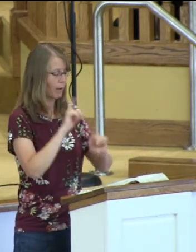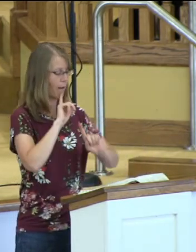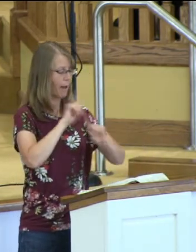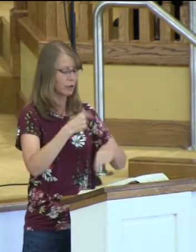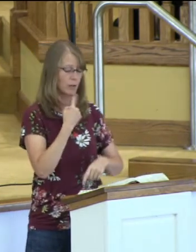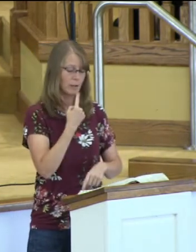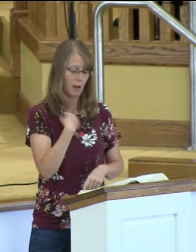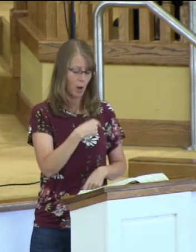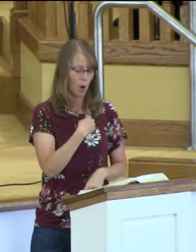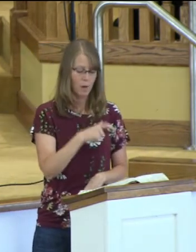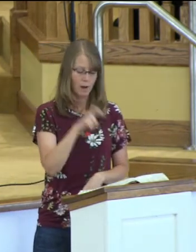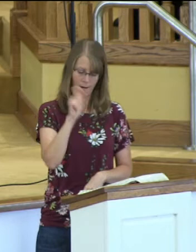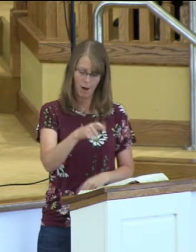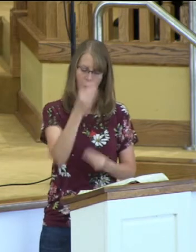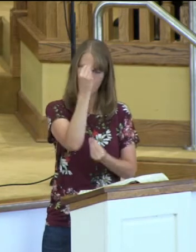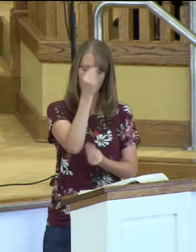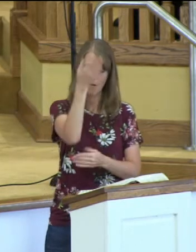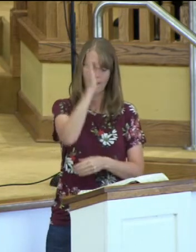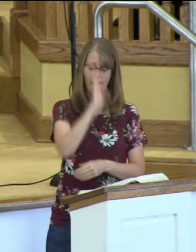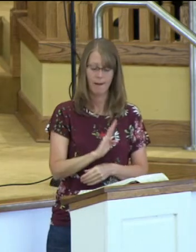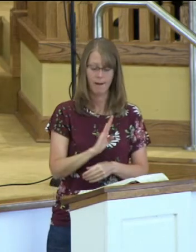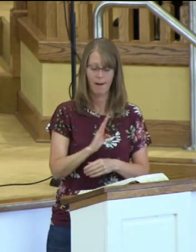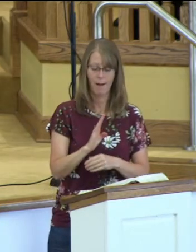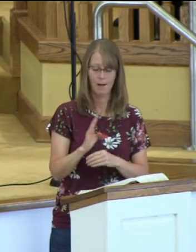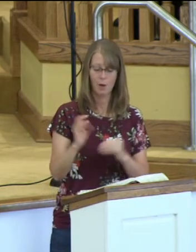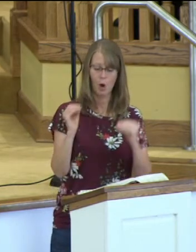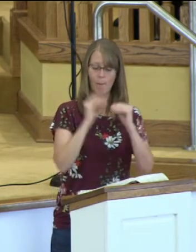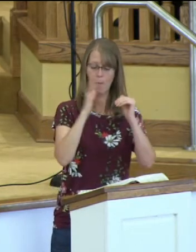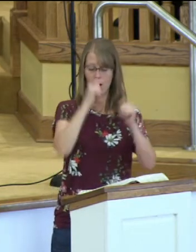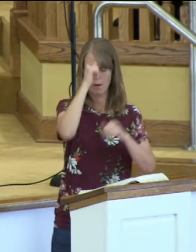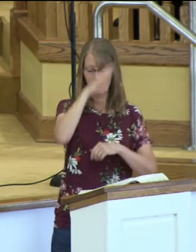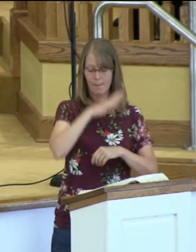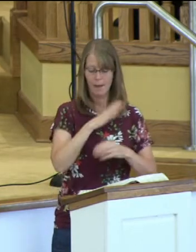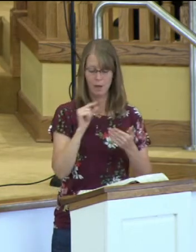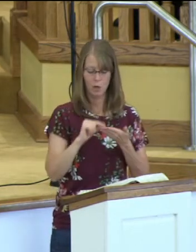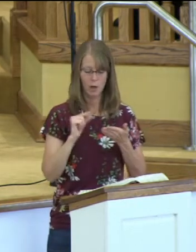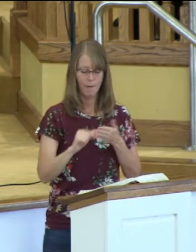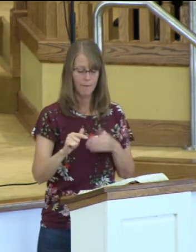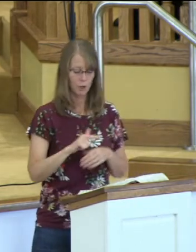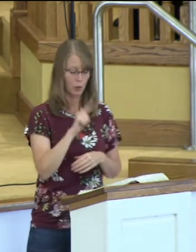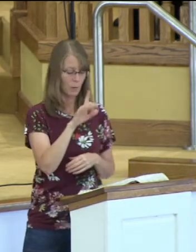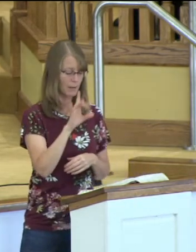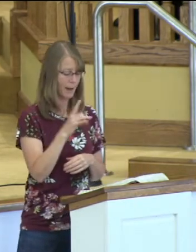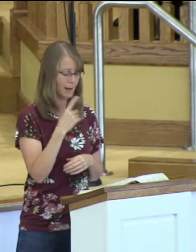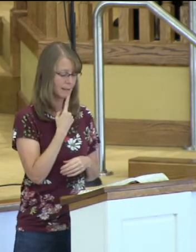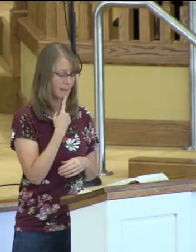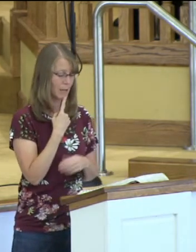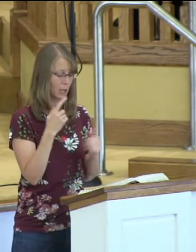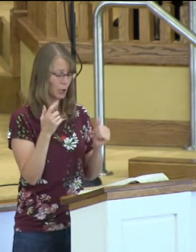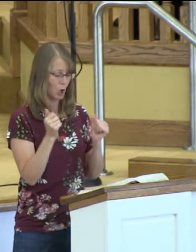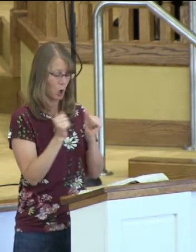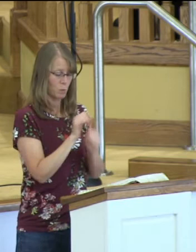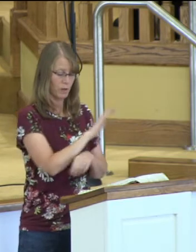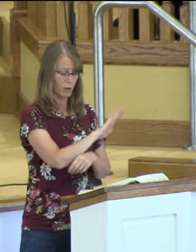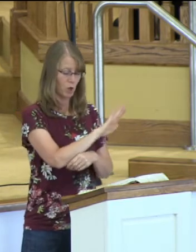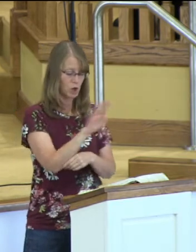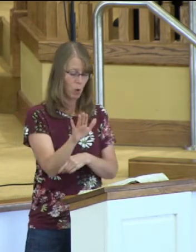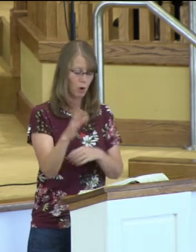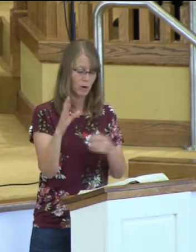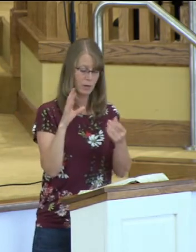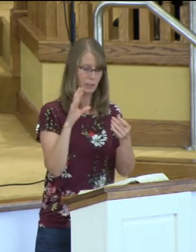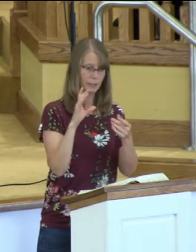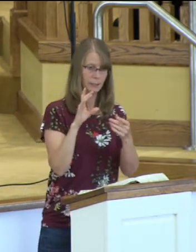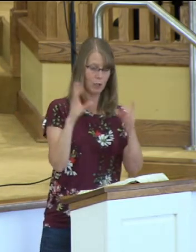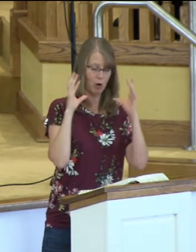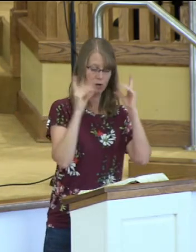said, "We ought to obey God rather than men." Hey, in verse 28, it said, hey, listen, this with your doctrine, you're trying to bring this man's